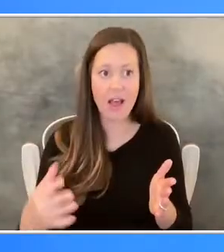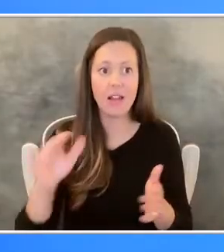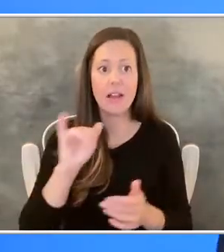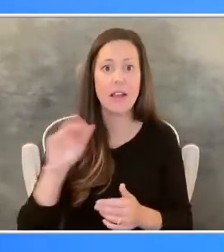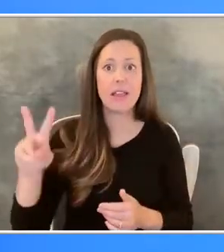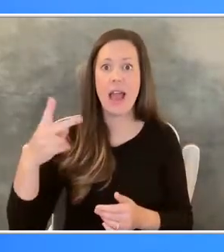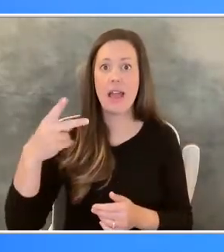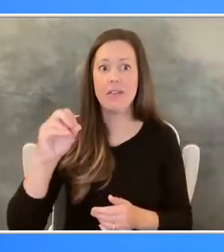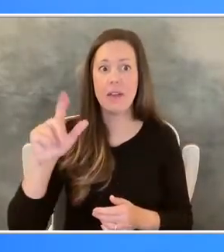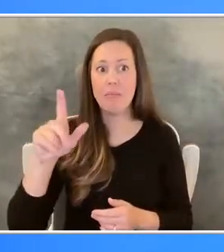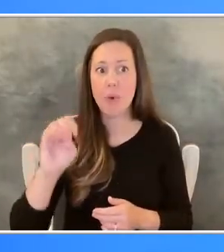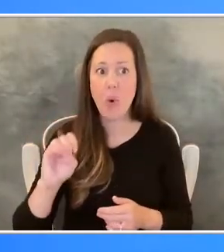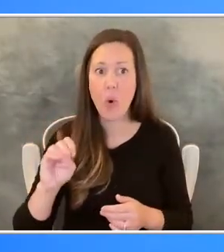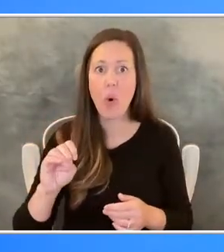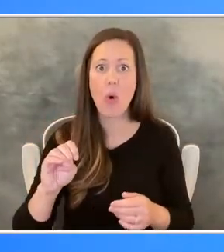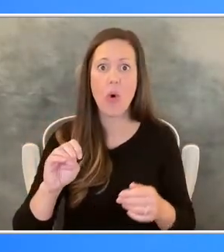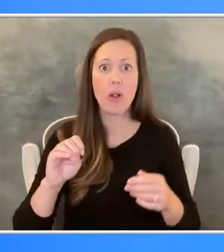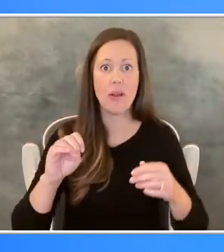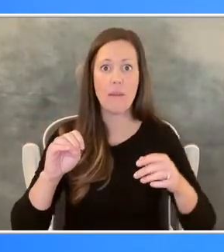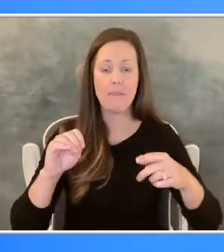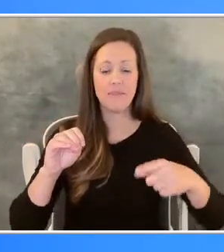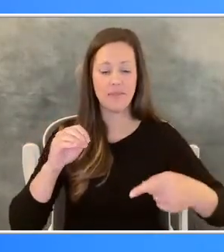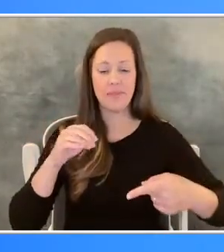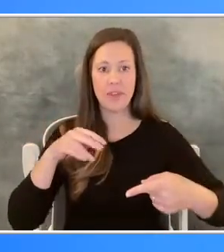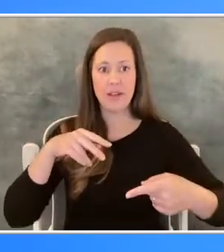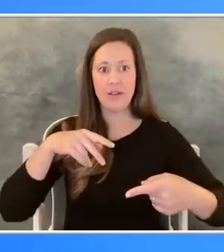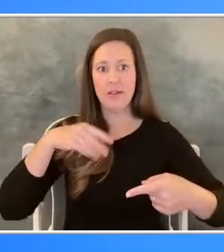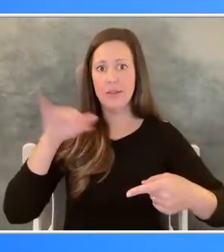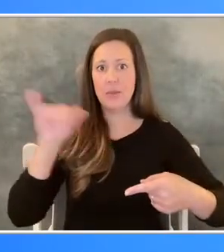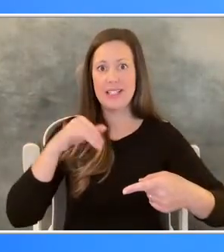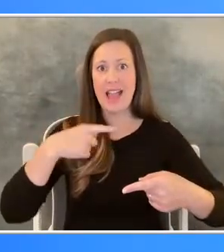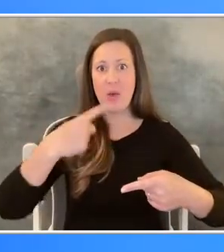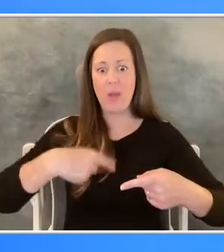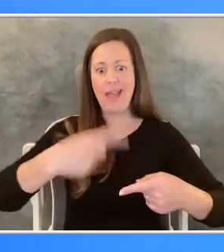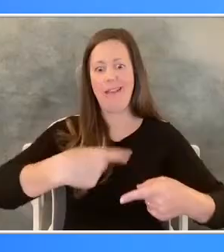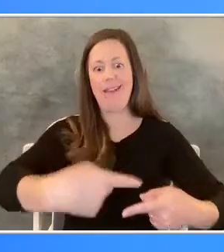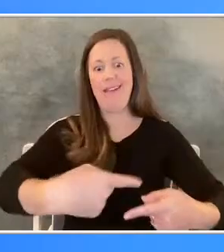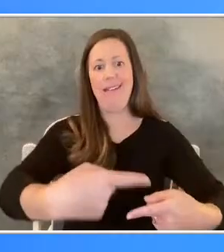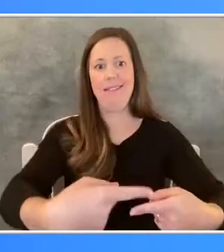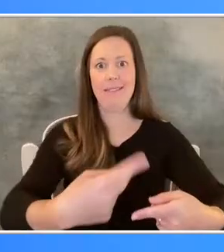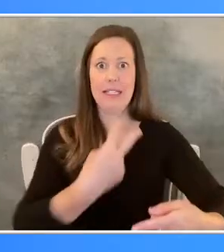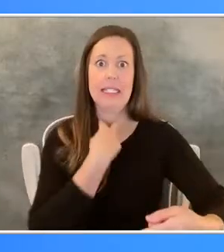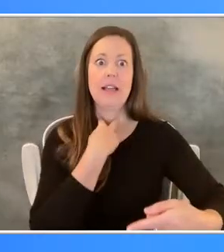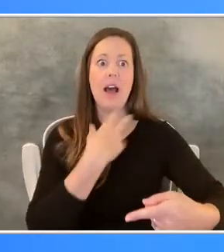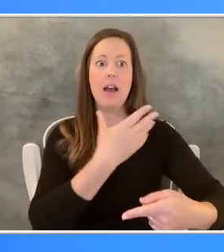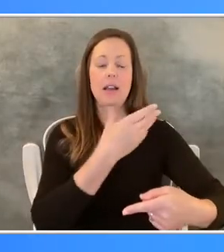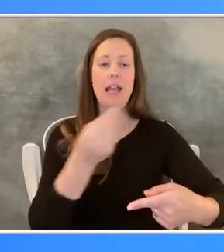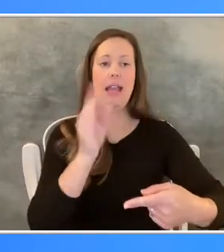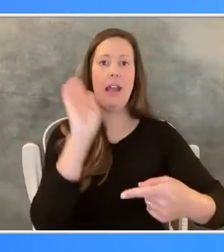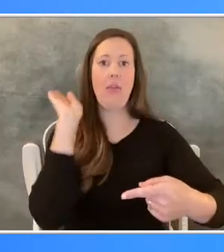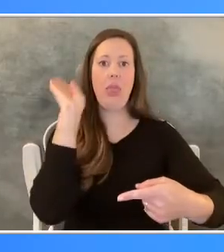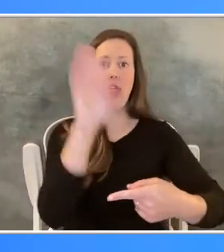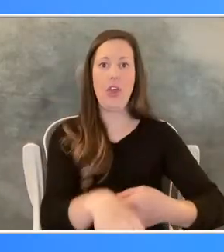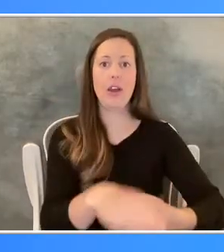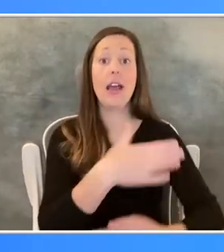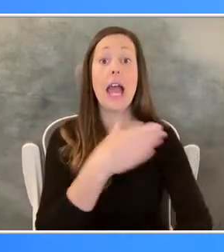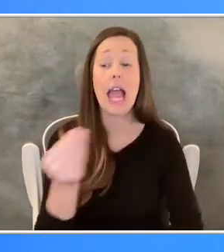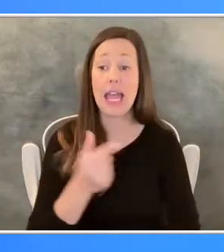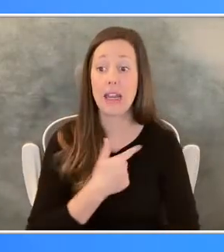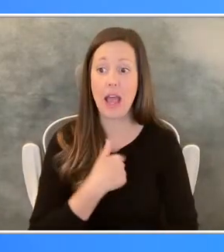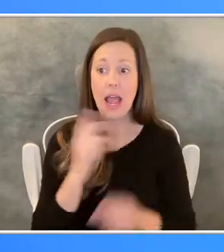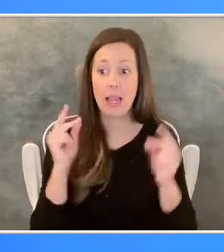wheeling or rolling through the floor, and it just got stuck on the cord and was going straight down. And then I quickly